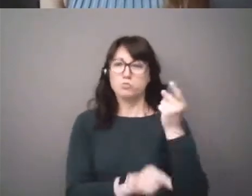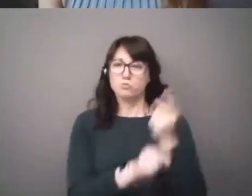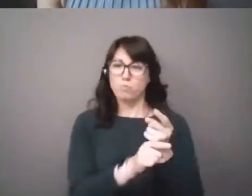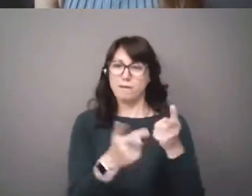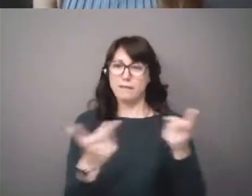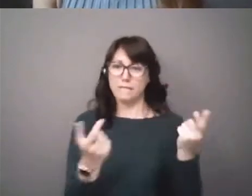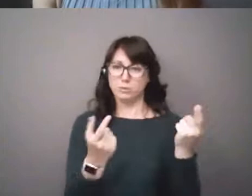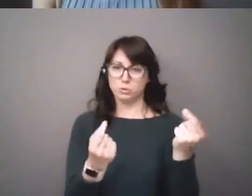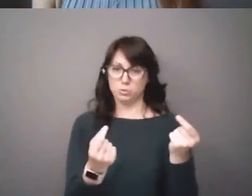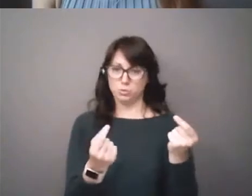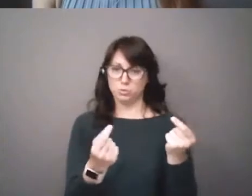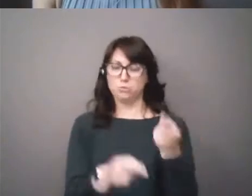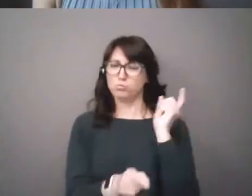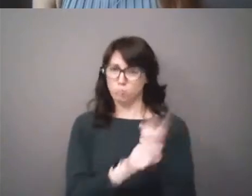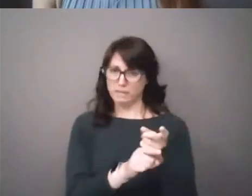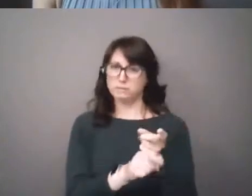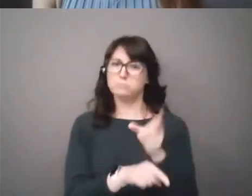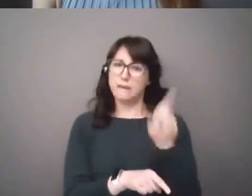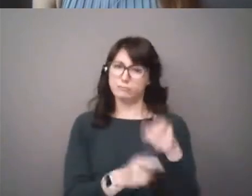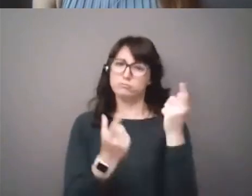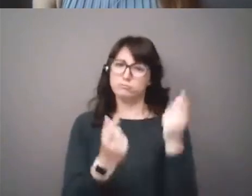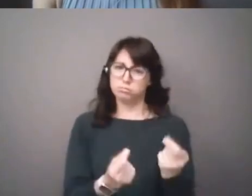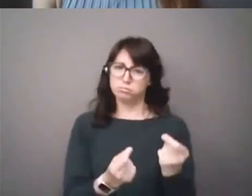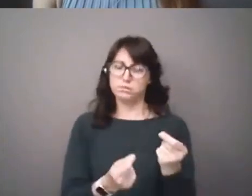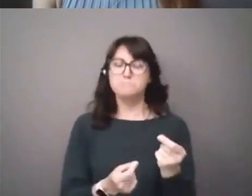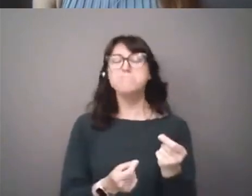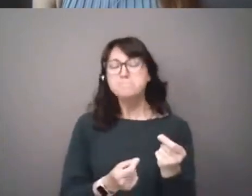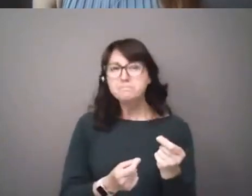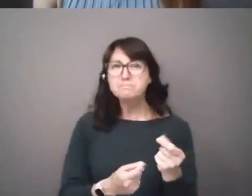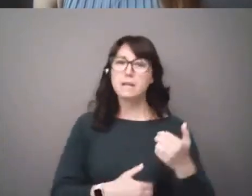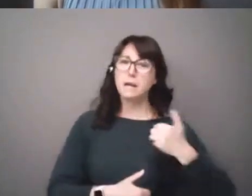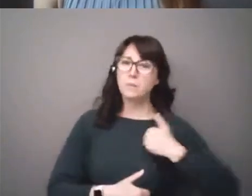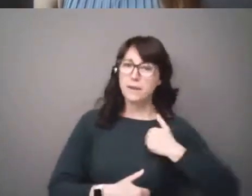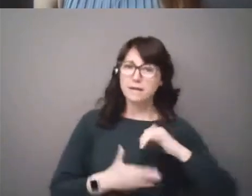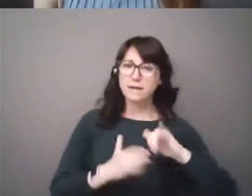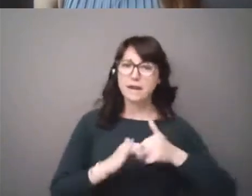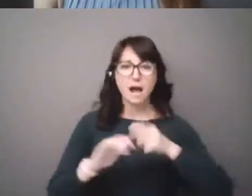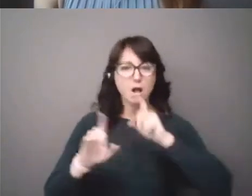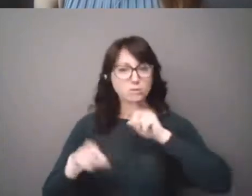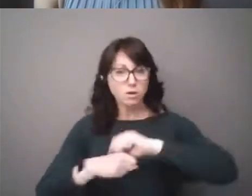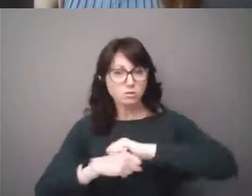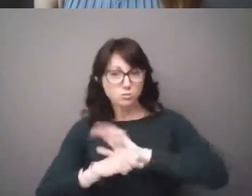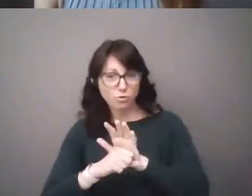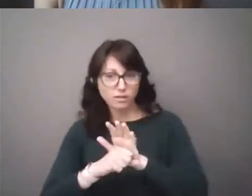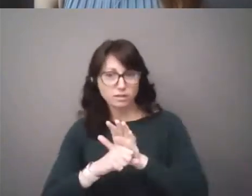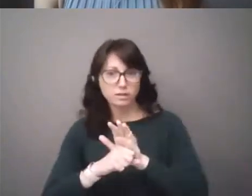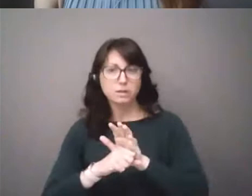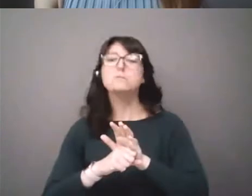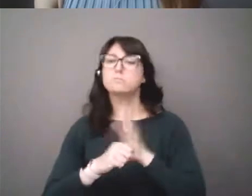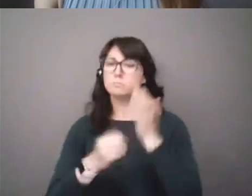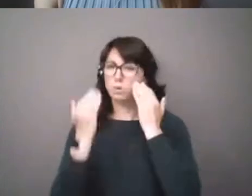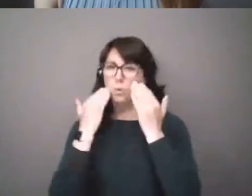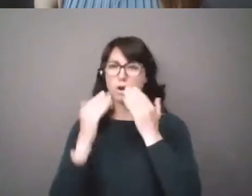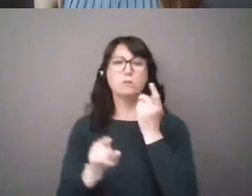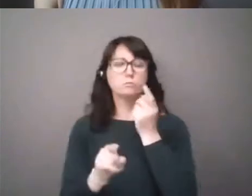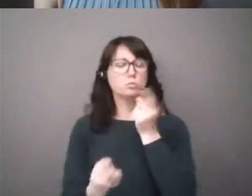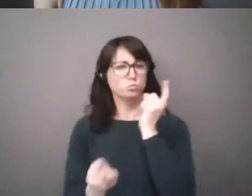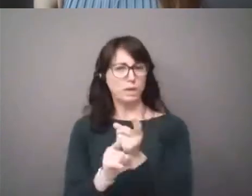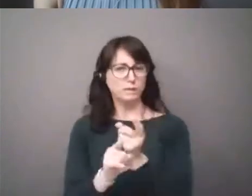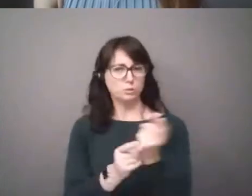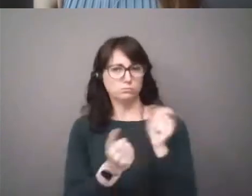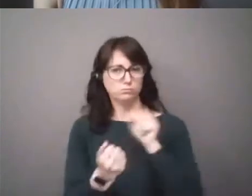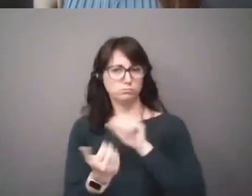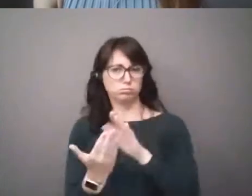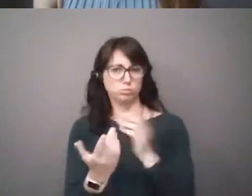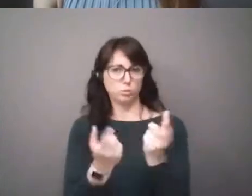know, we know as Canadians and in the response to COVID, people are really conscious of what's the right thing to do.